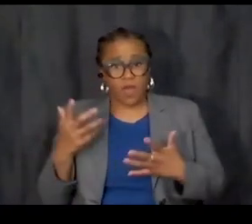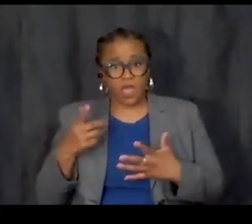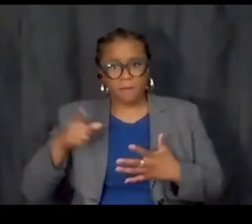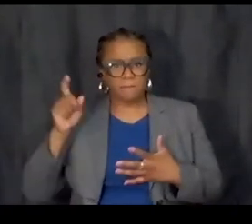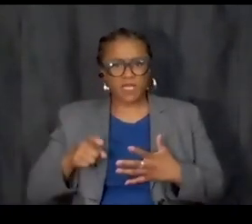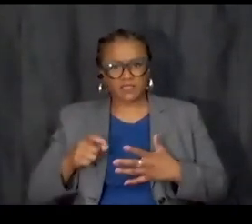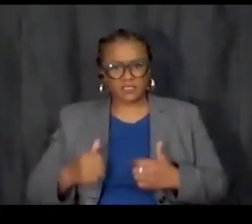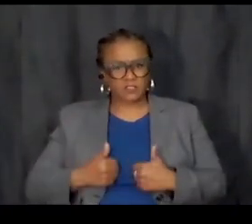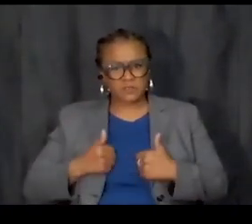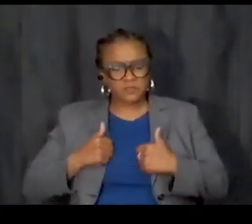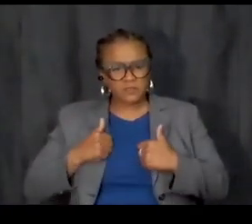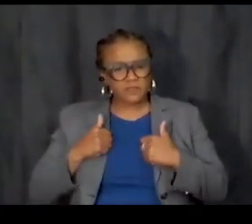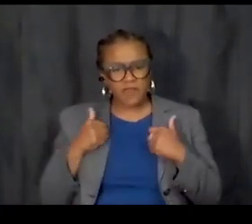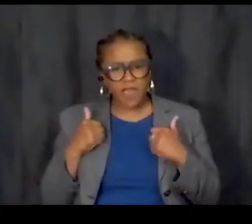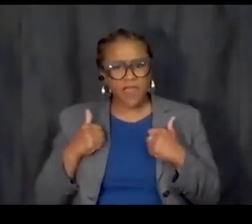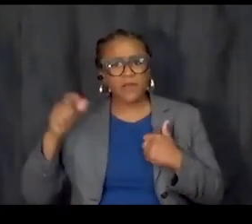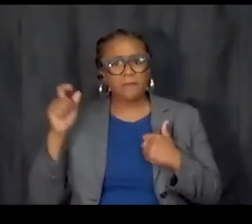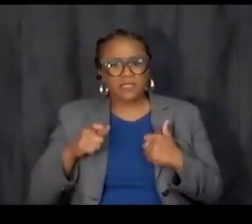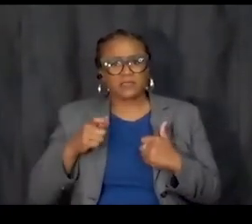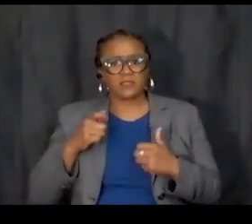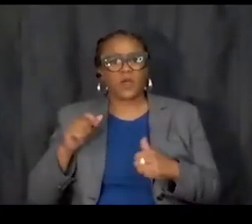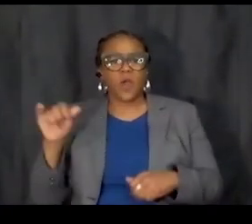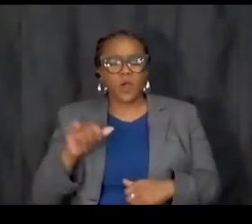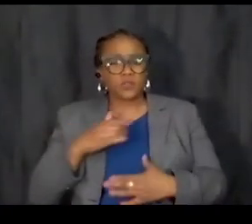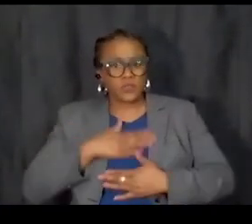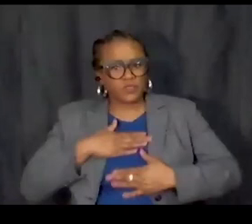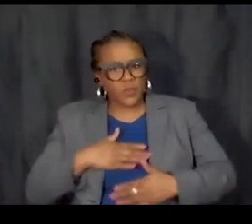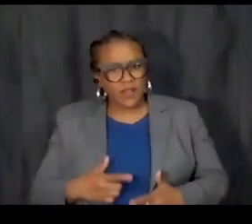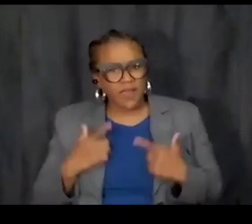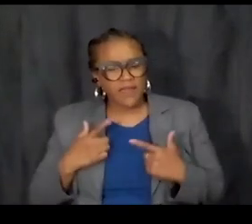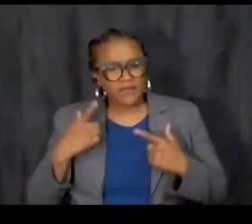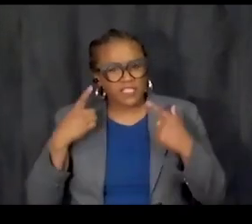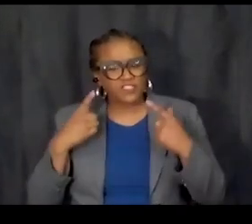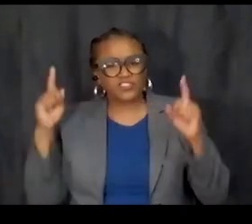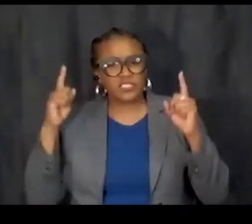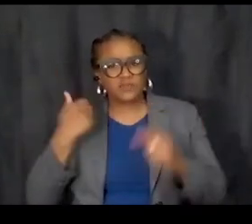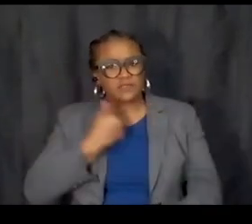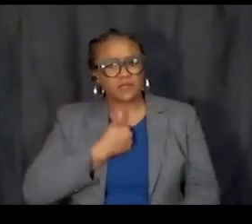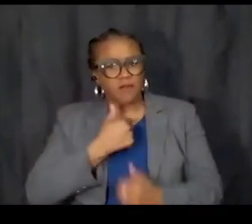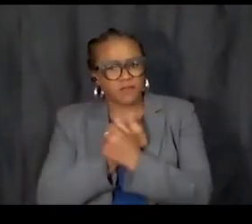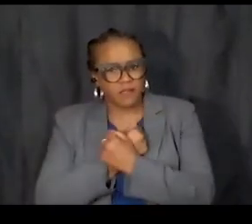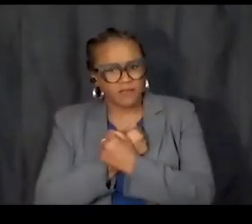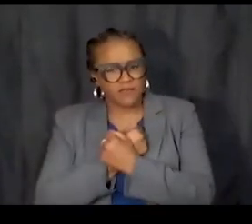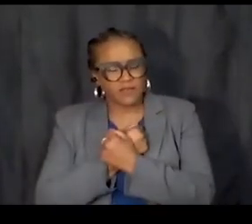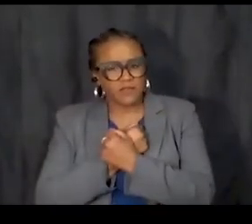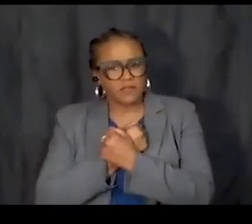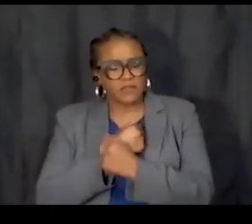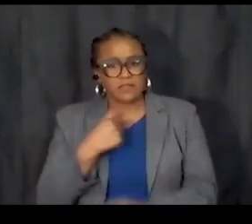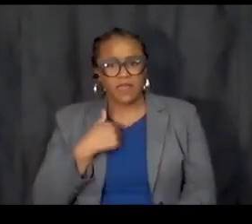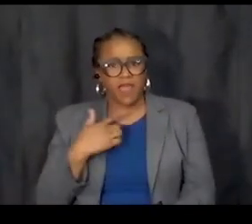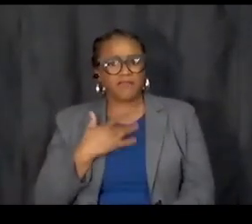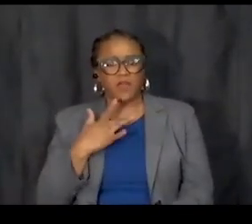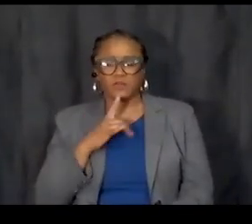survival to enjoying life and achieving self-love. I felt threads